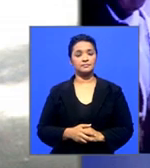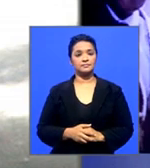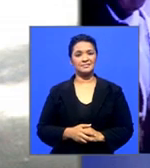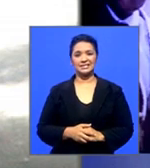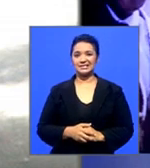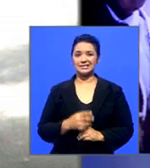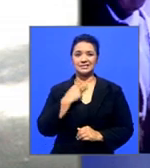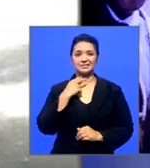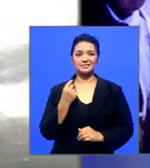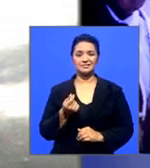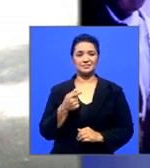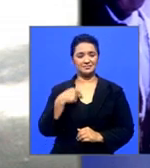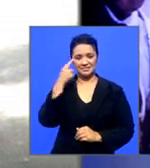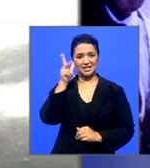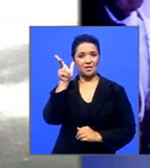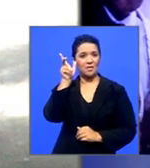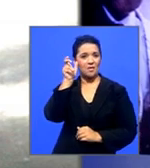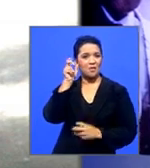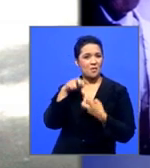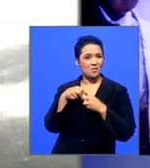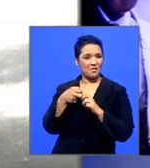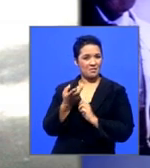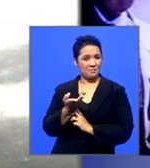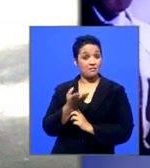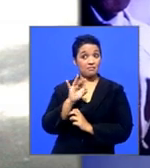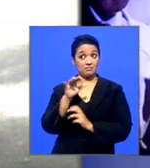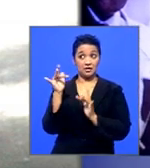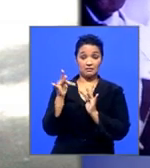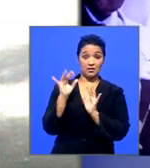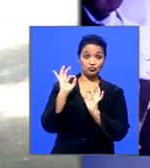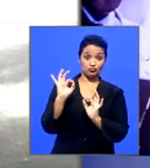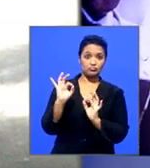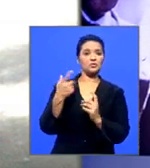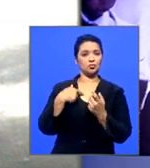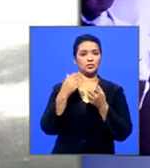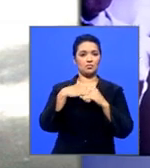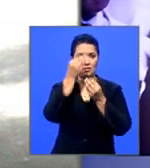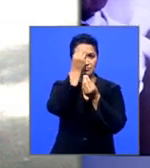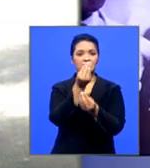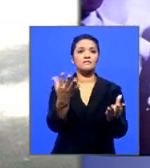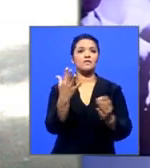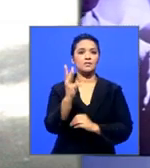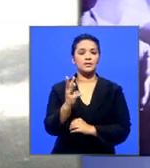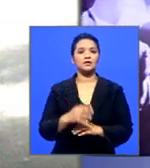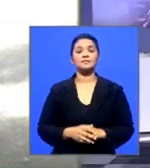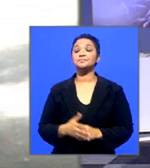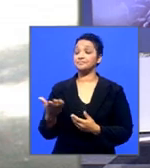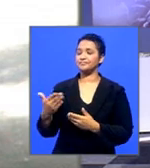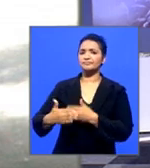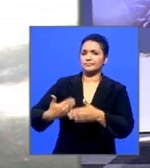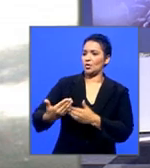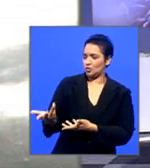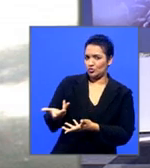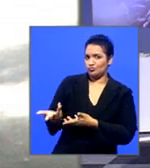All right, it unfortunately looks like Mariska can't hear us at this stage, but as soon as we do get that link up, we will cross to her again. Advocate,